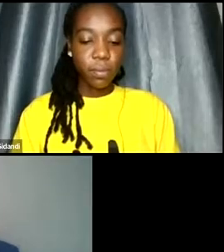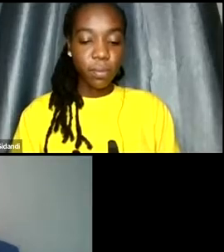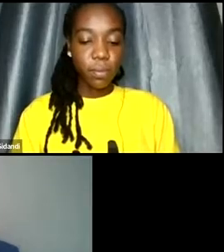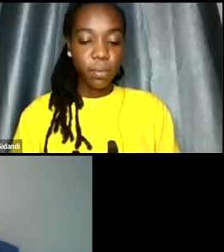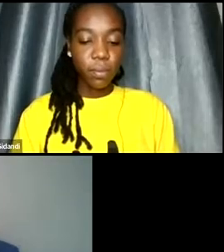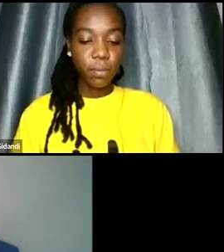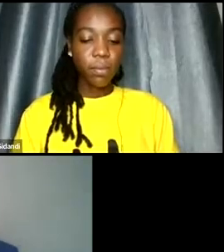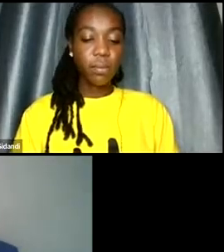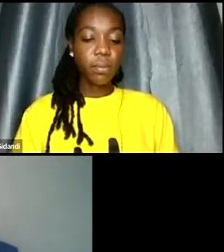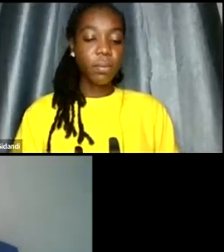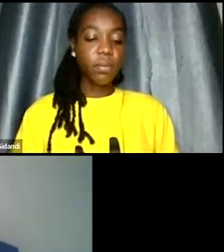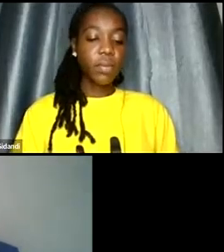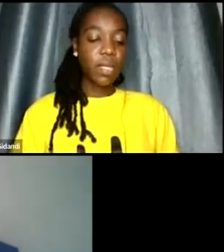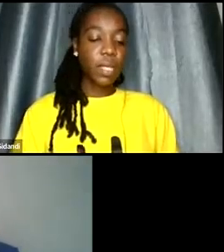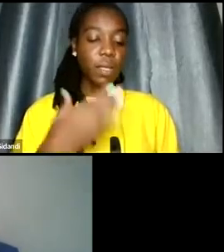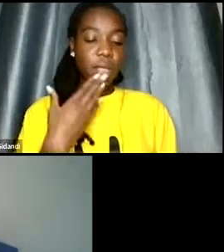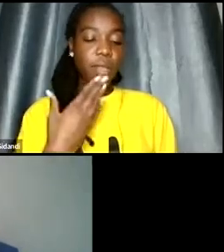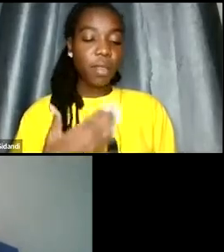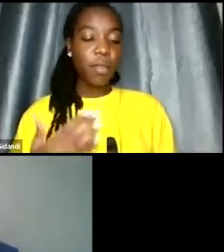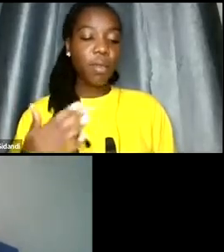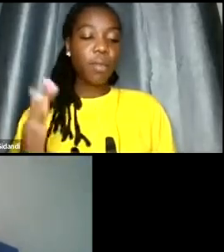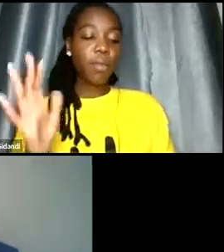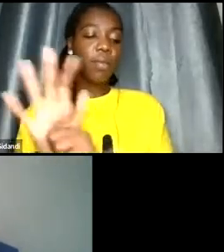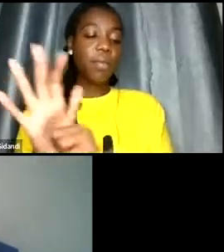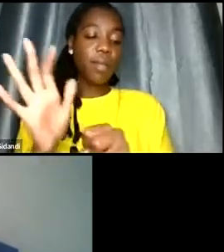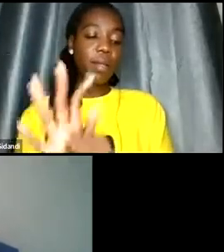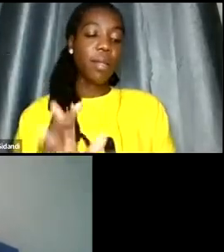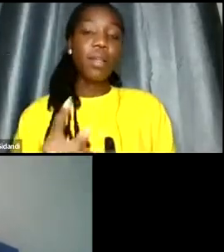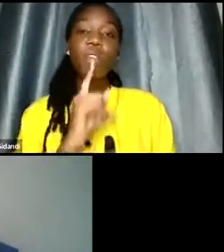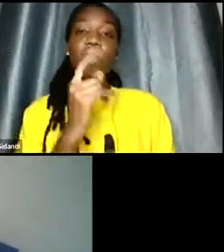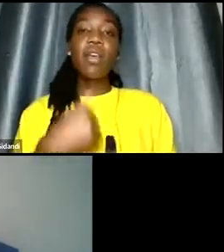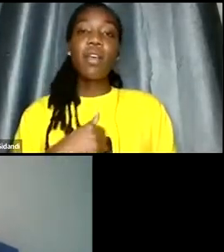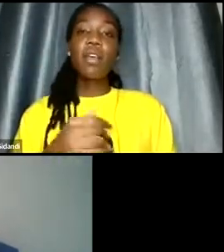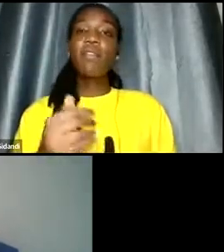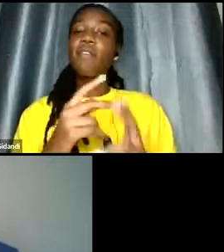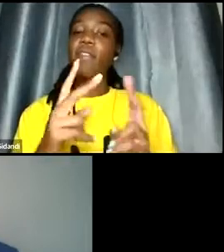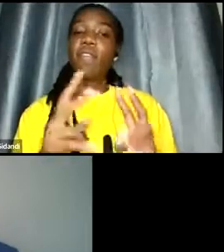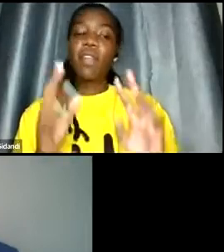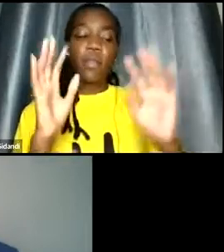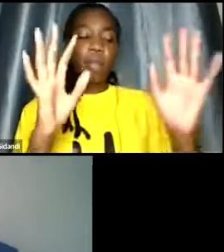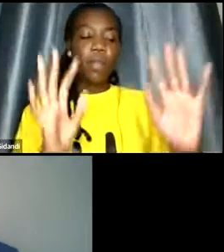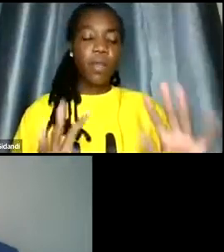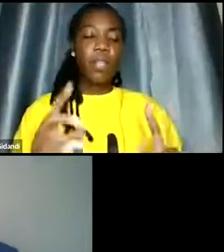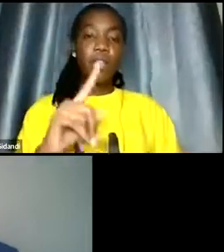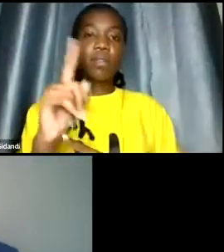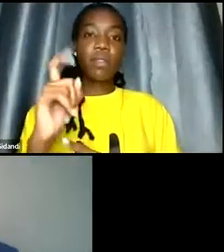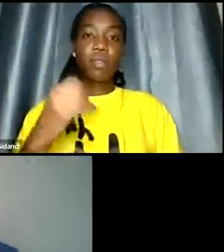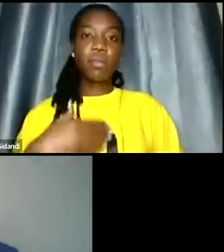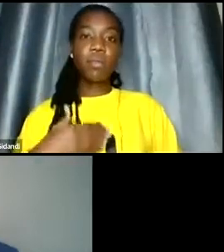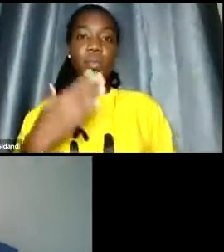much, Ajal. There's a very important question that I have seen by